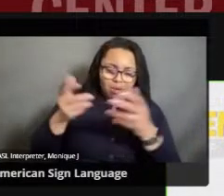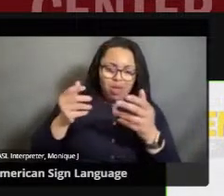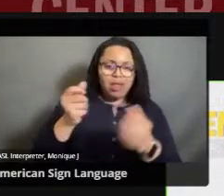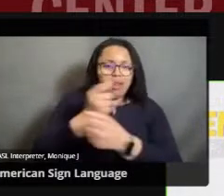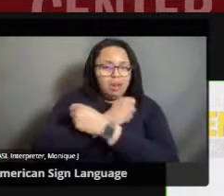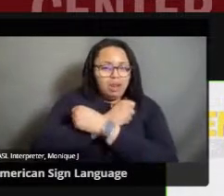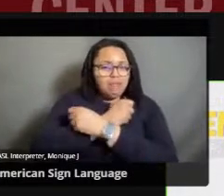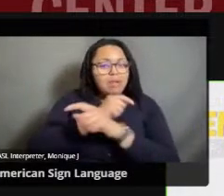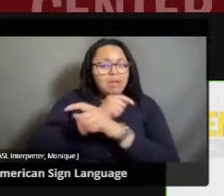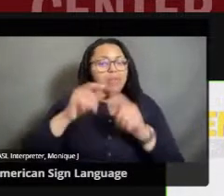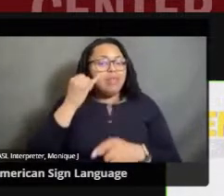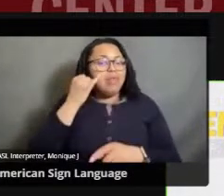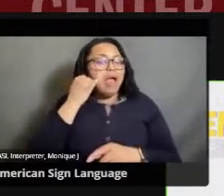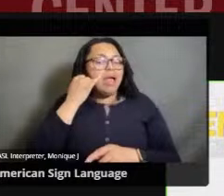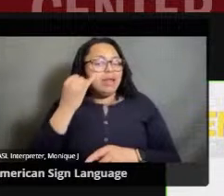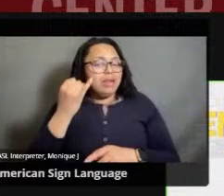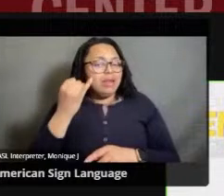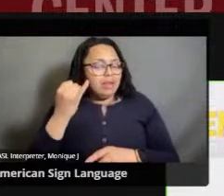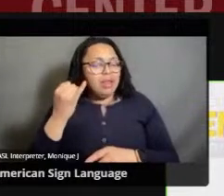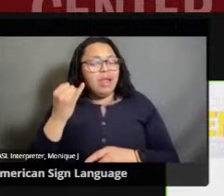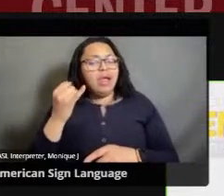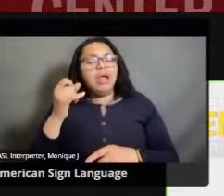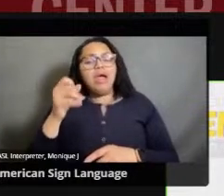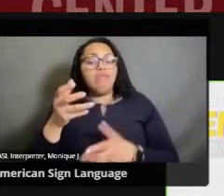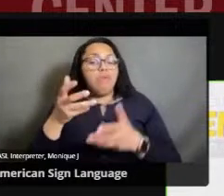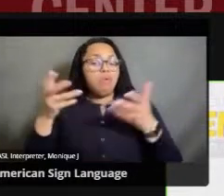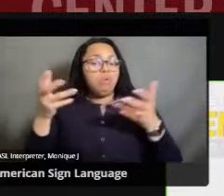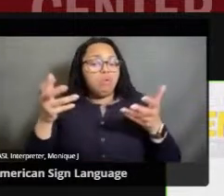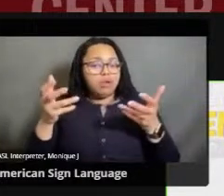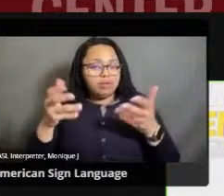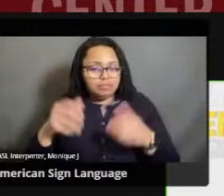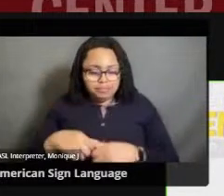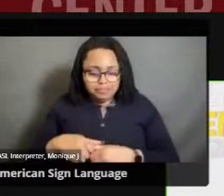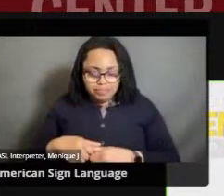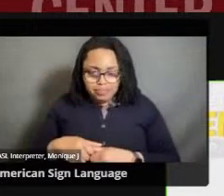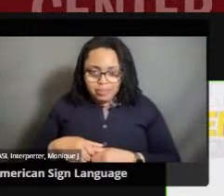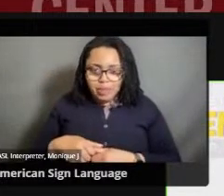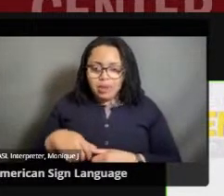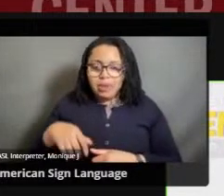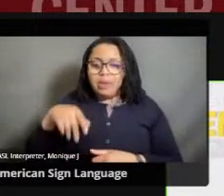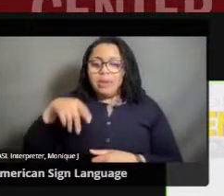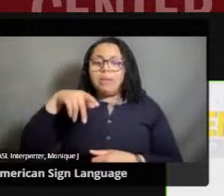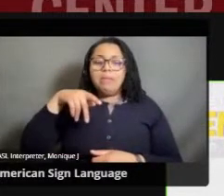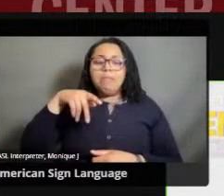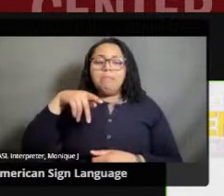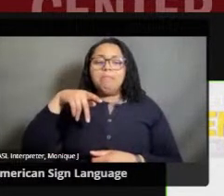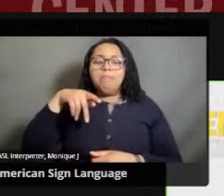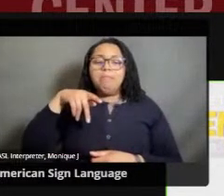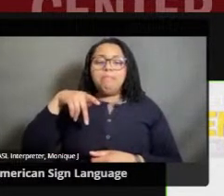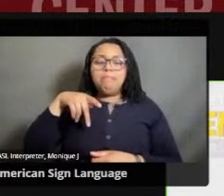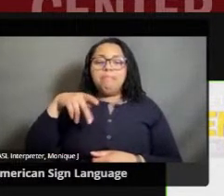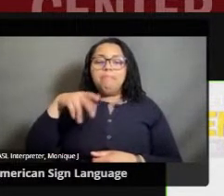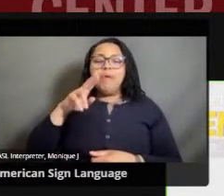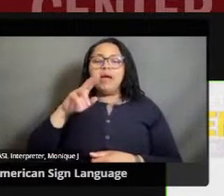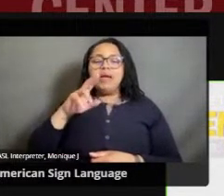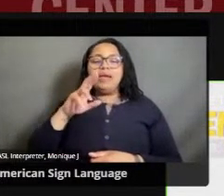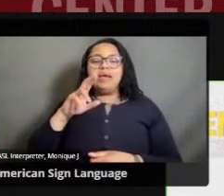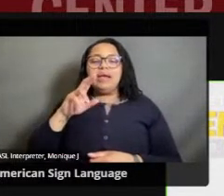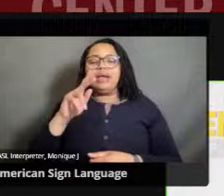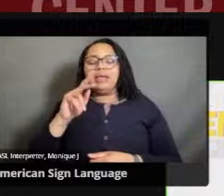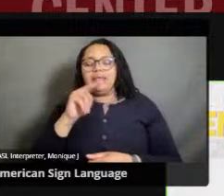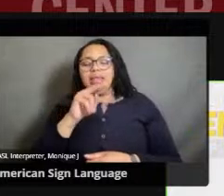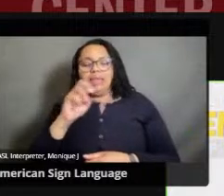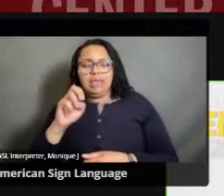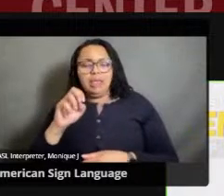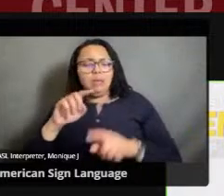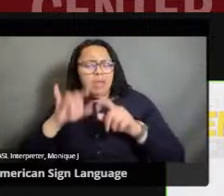of bhakti. It is an idea, a concept of love within Hinduism that it's